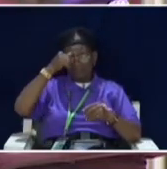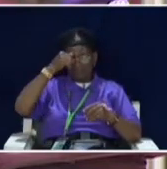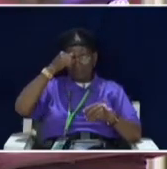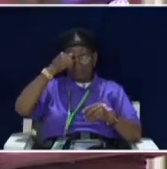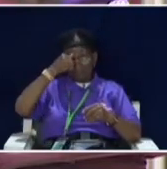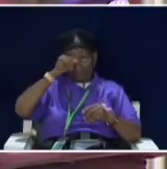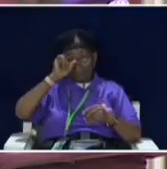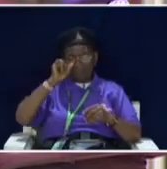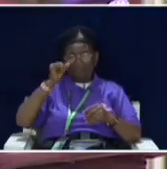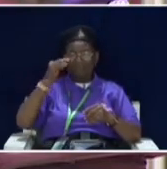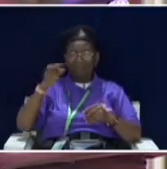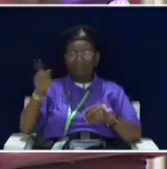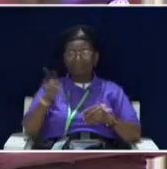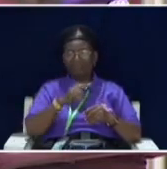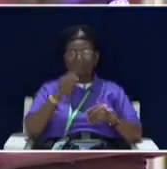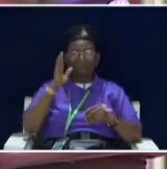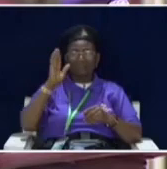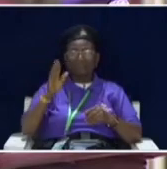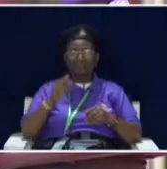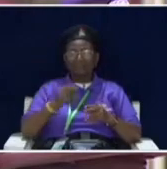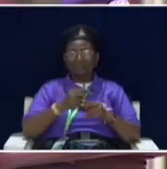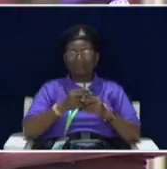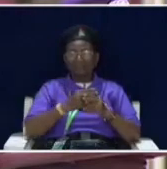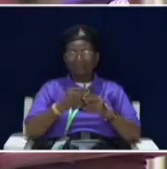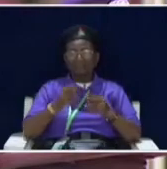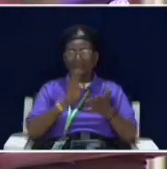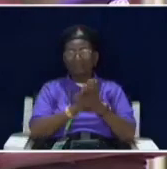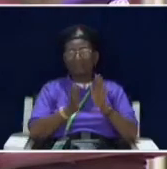shall soon become